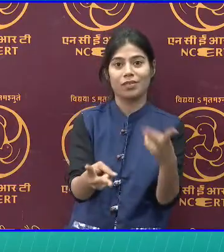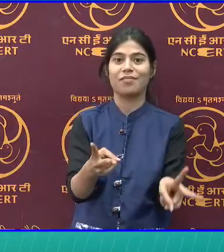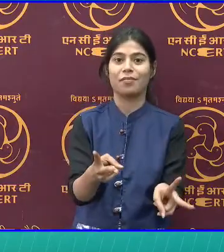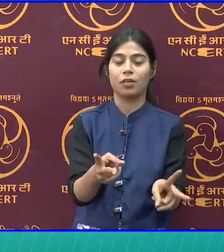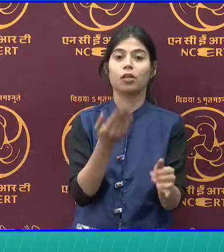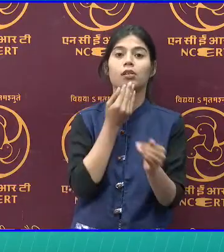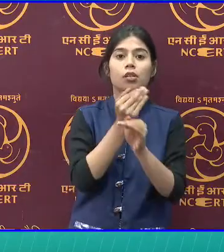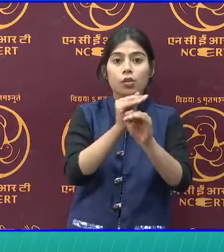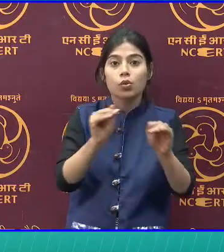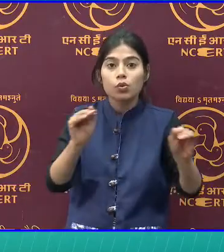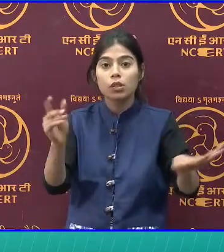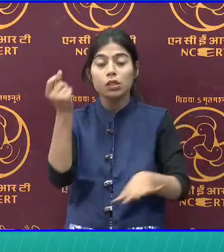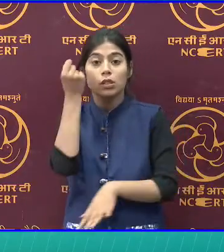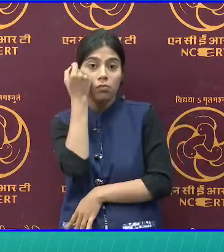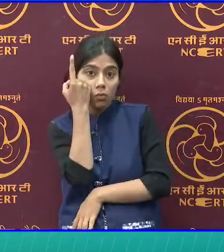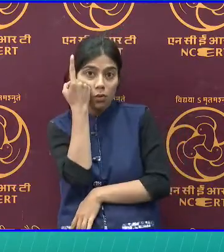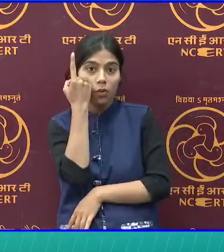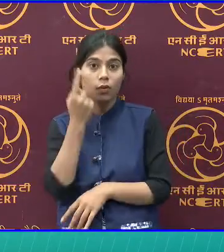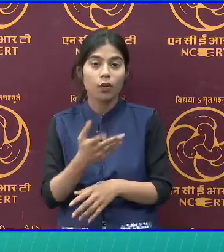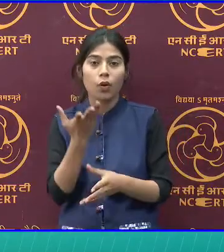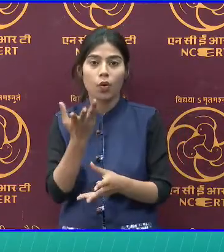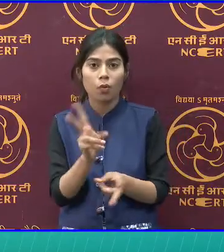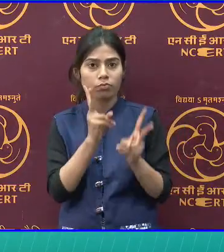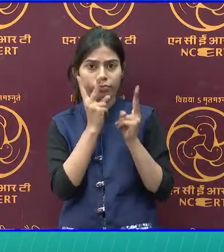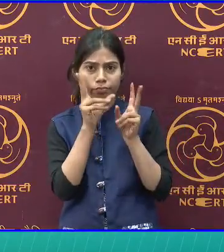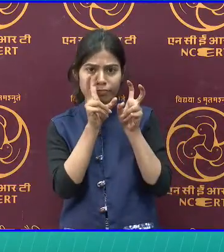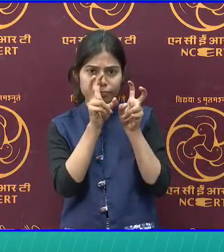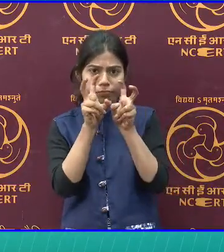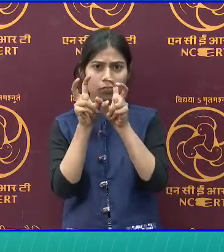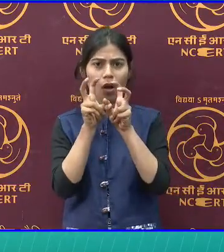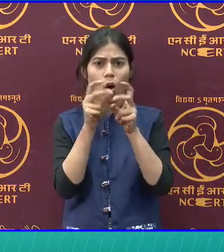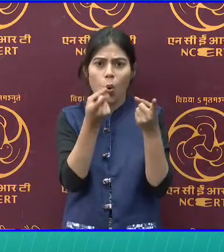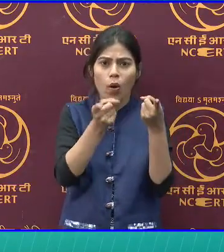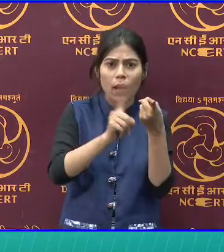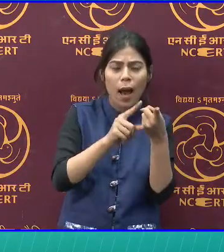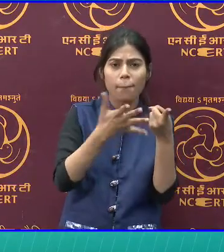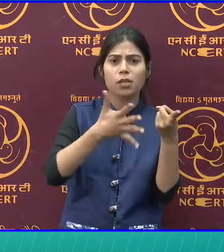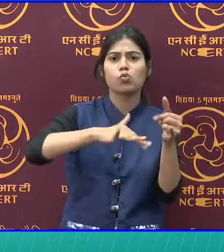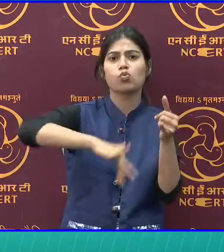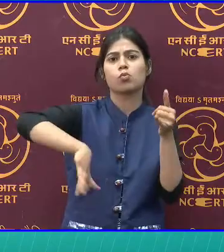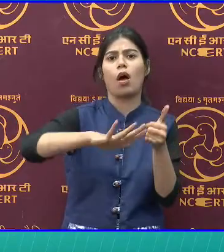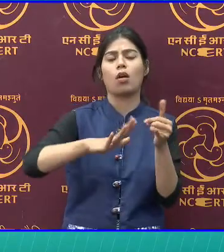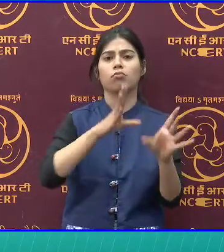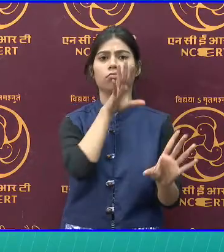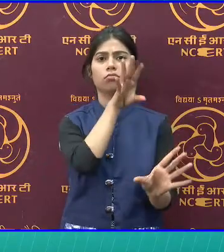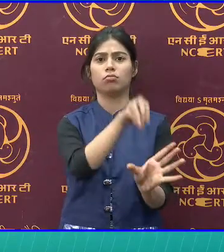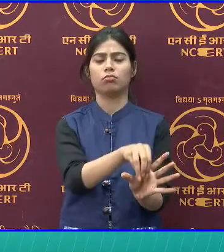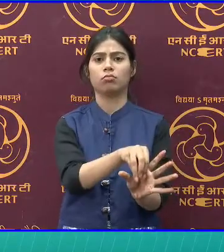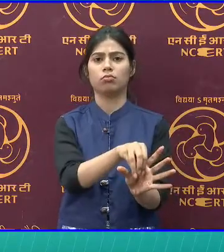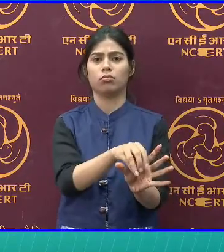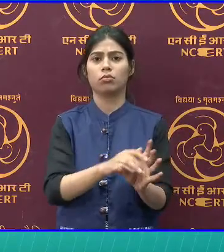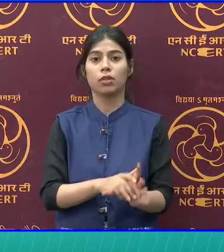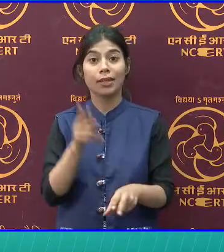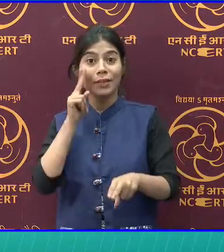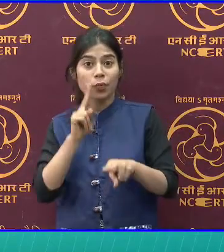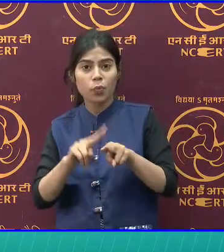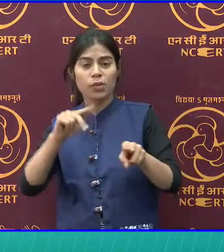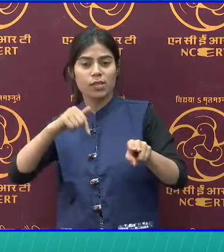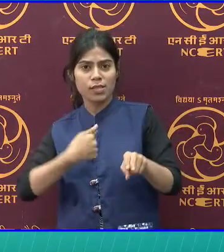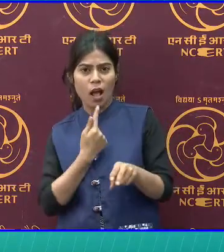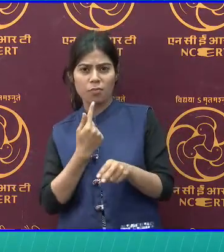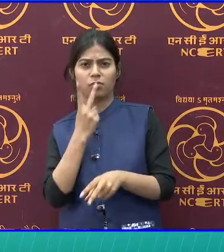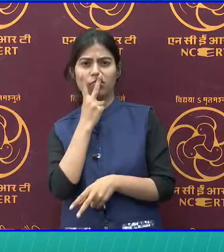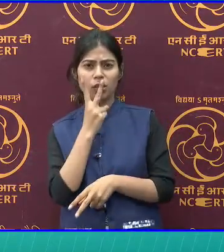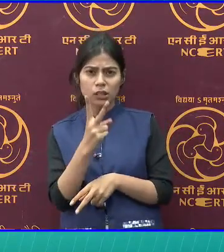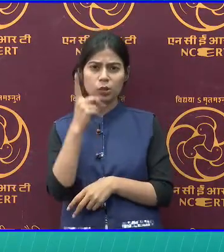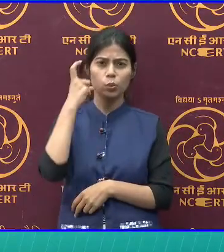is that children need to be exposed to the observing what is happening in the society, and also you also need to recognize the diversity in the